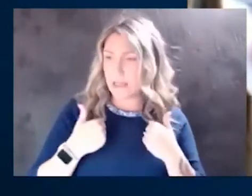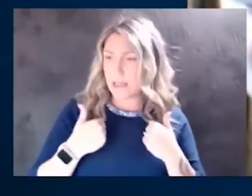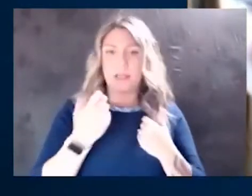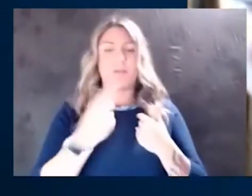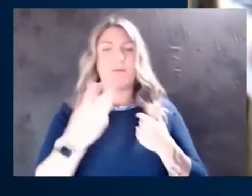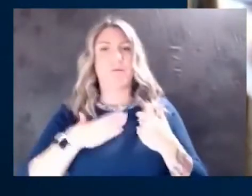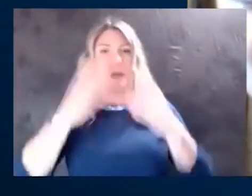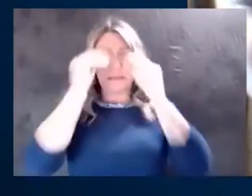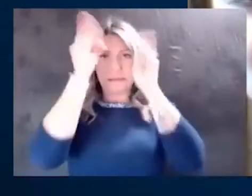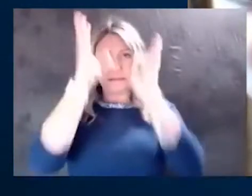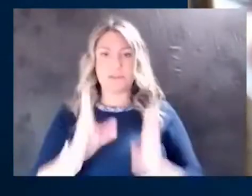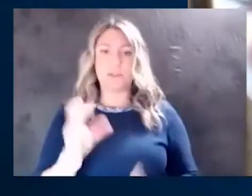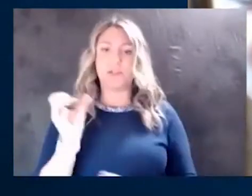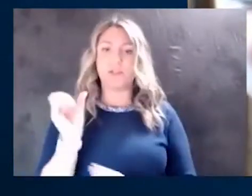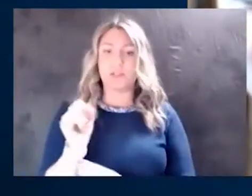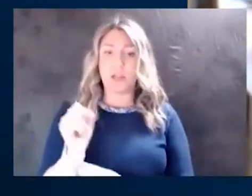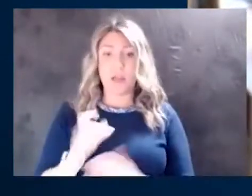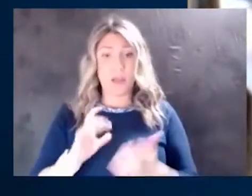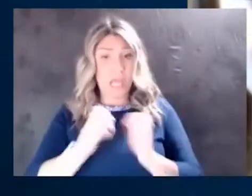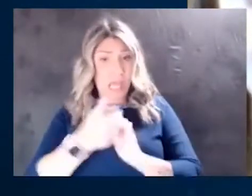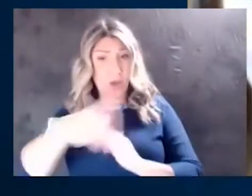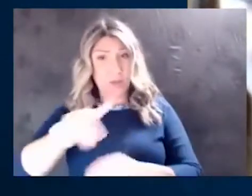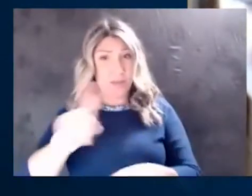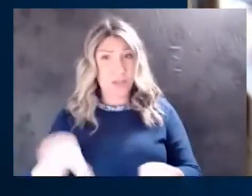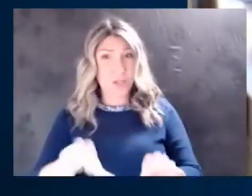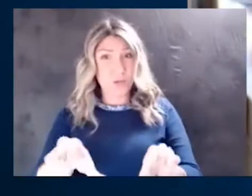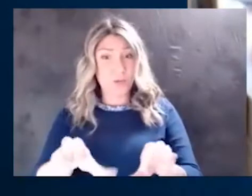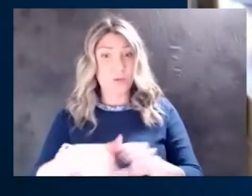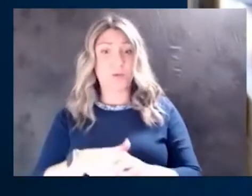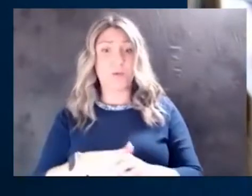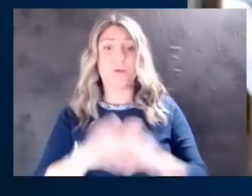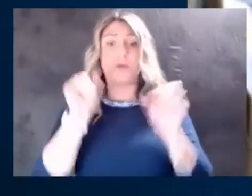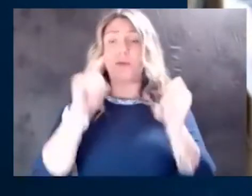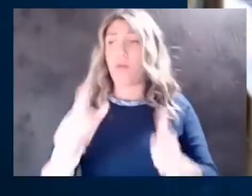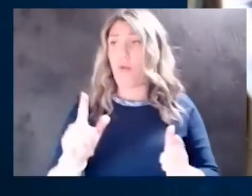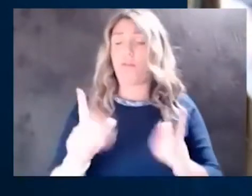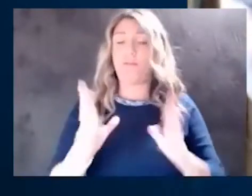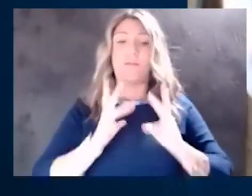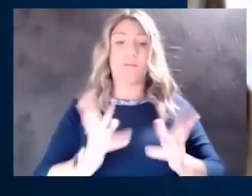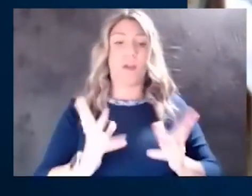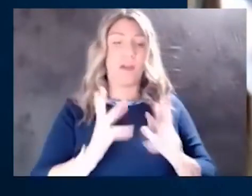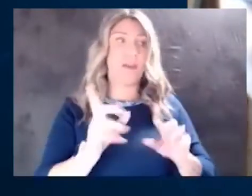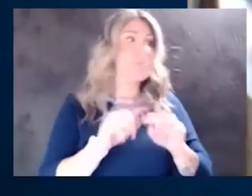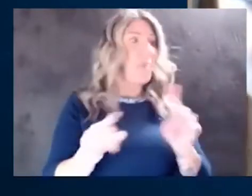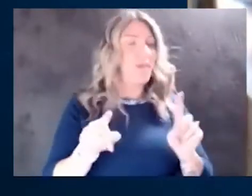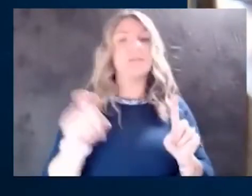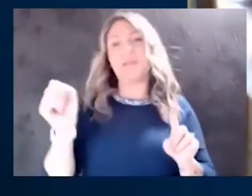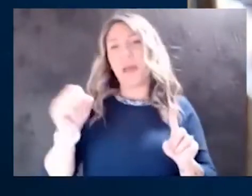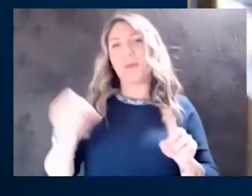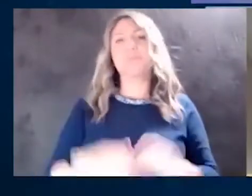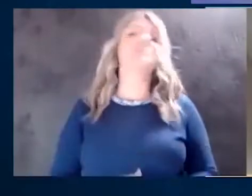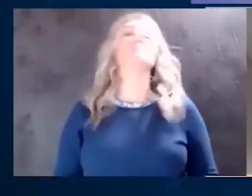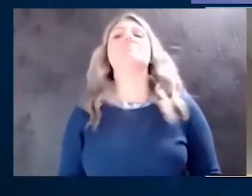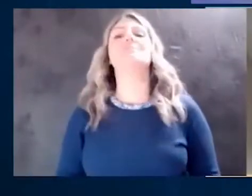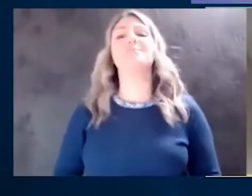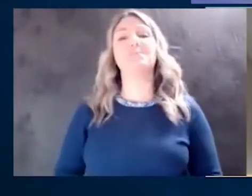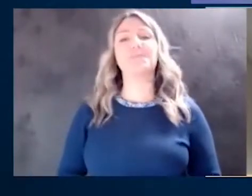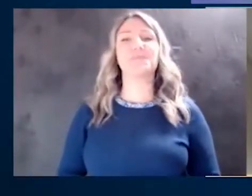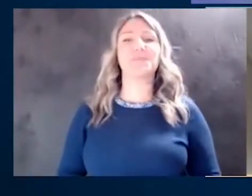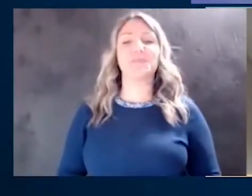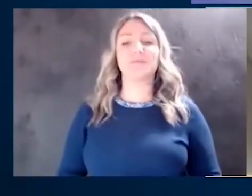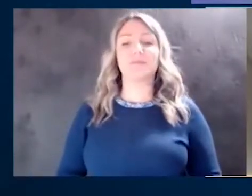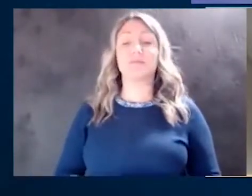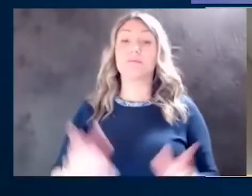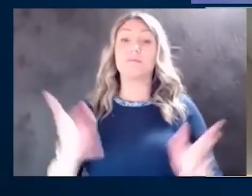yeah. And how'd they do? All of them ended up being fine, but yeah. Okay. And the key is,